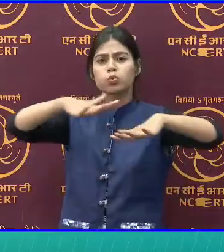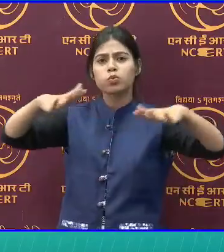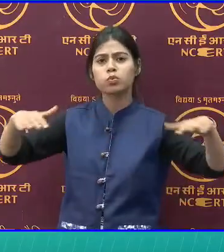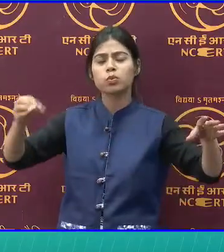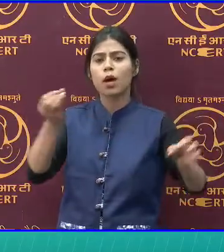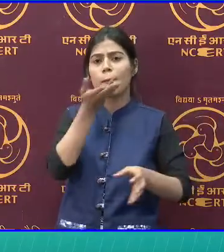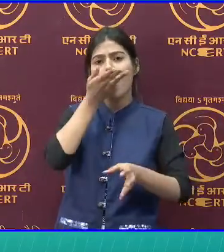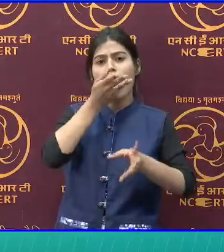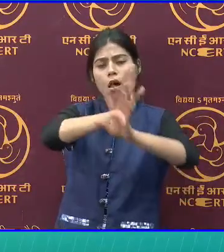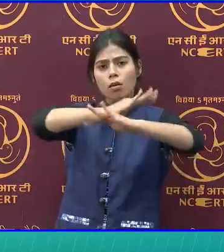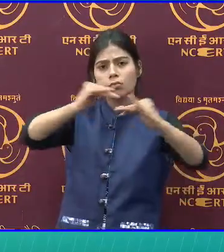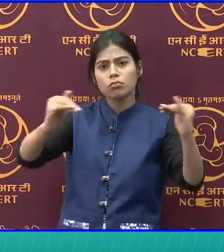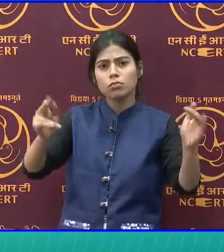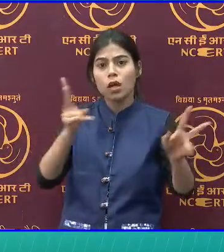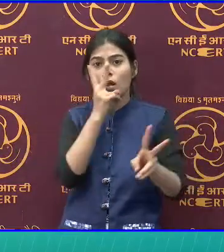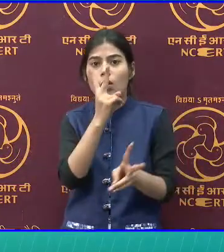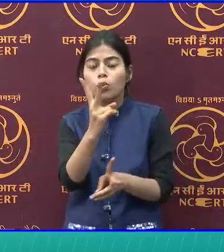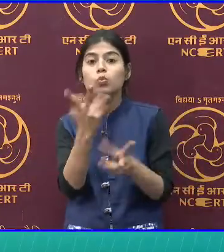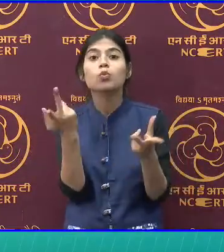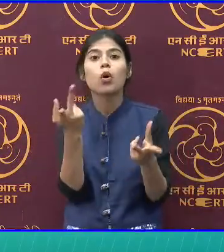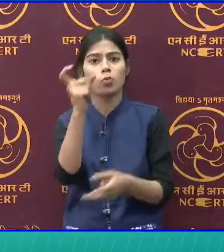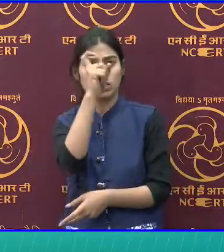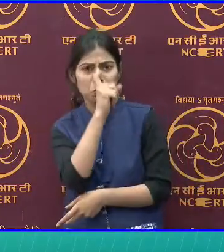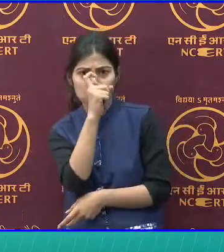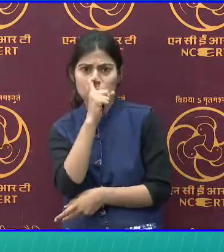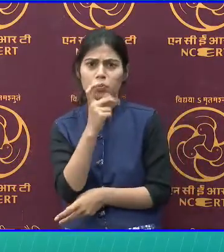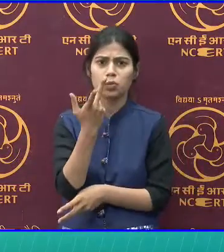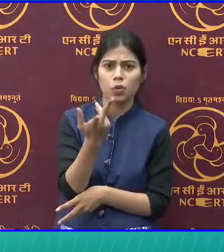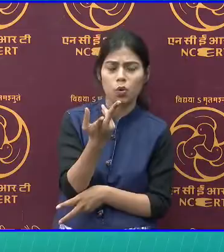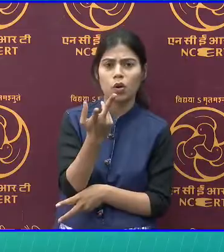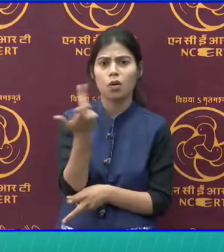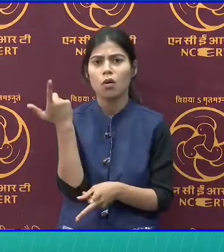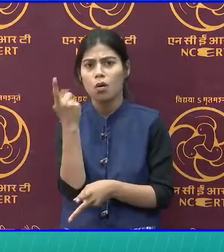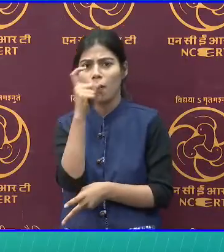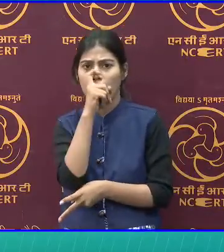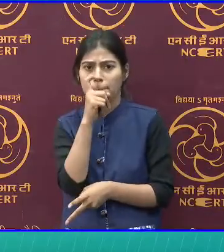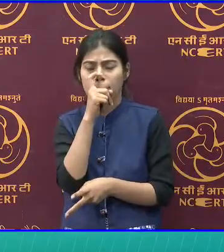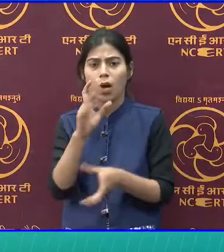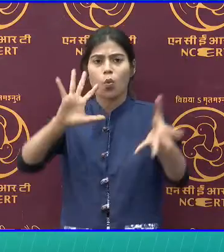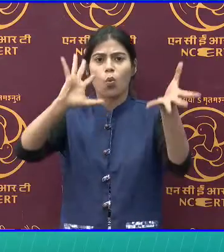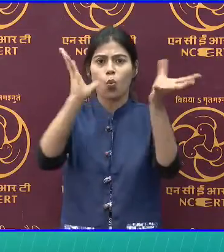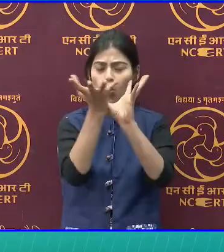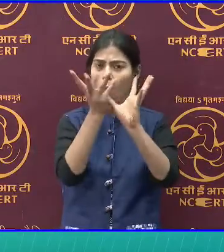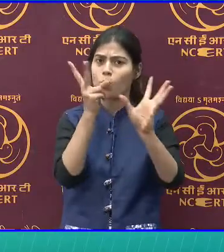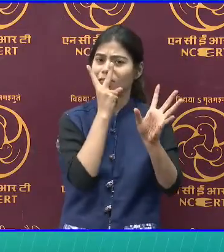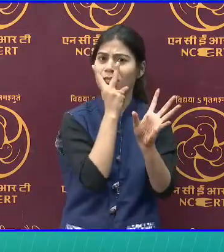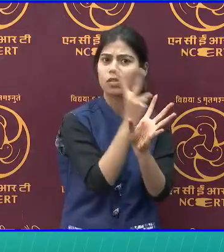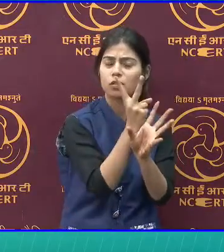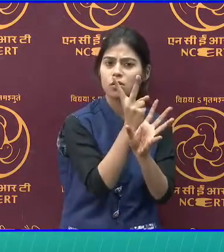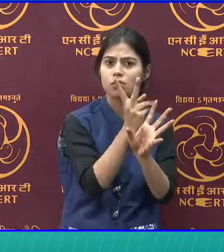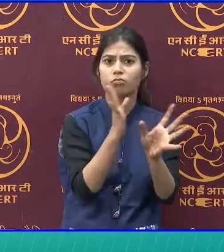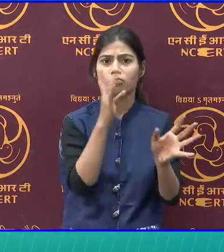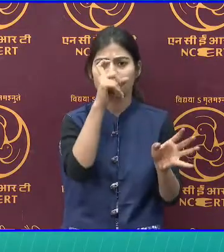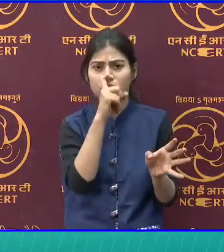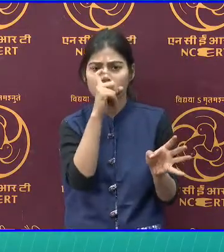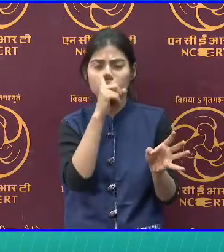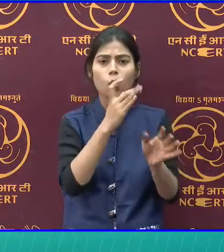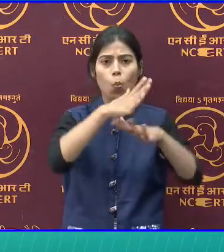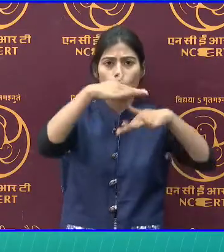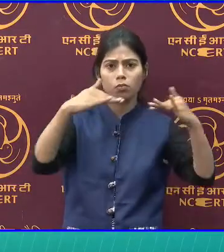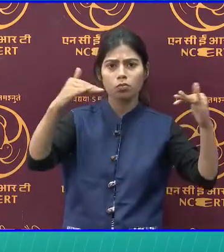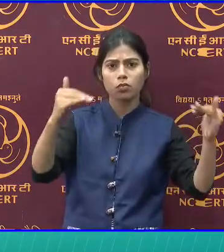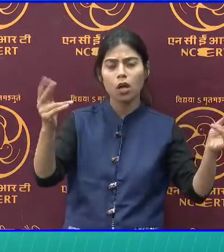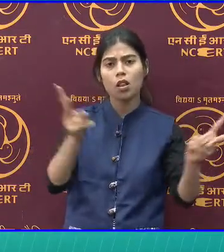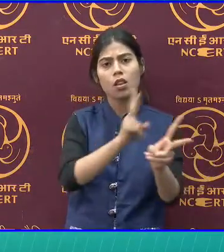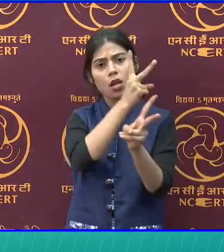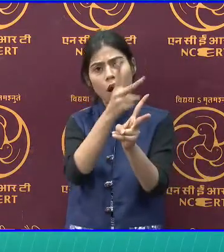blue. So there are purposes. The water color is generally shown in the globe in blue color. So there are other reasons also for